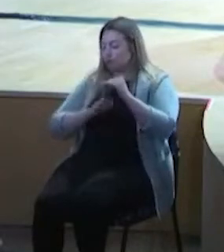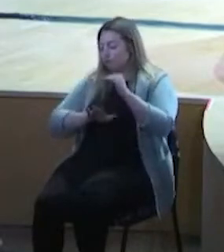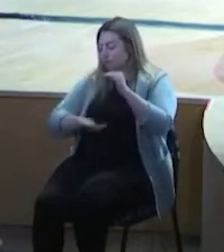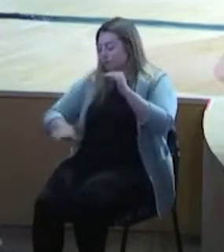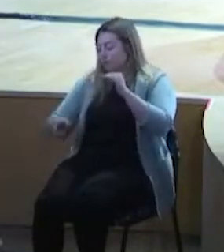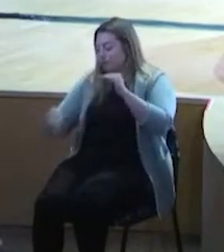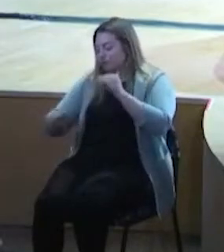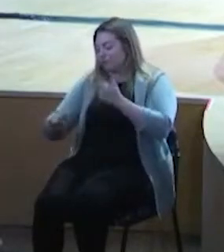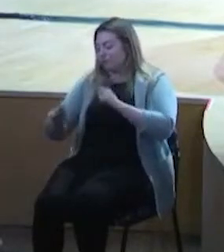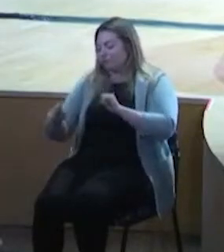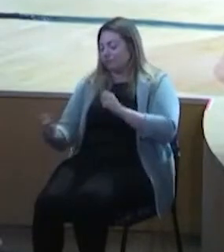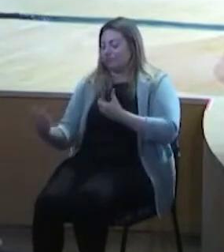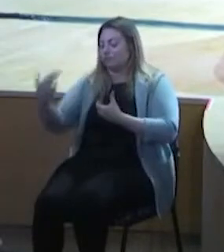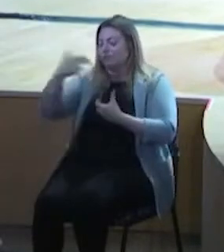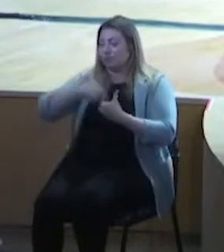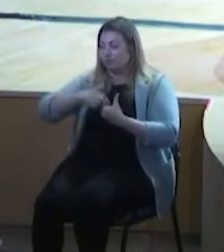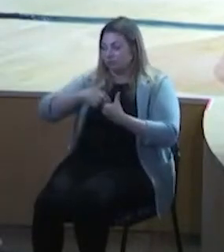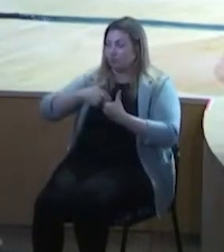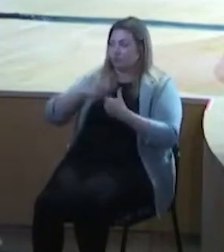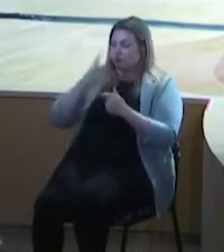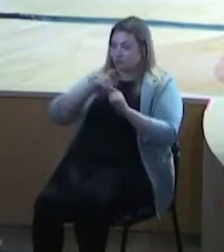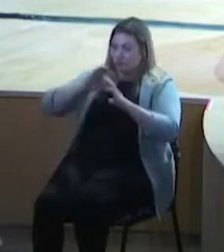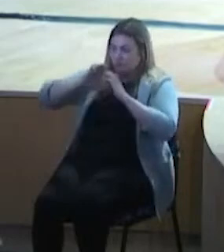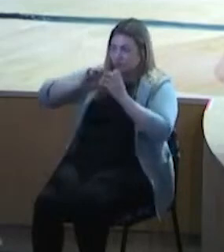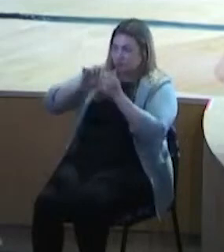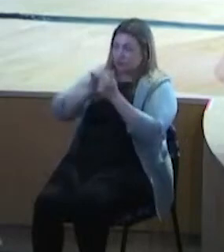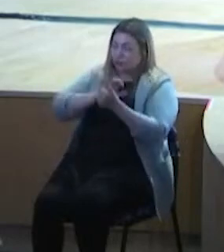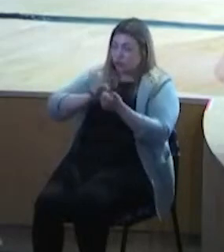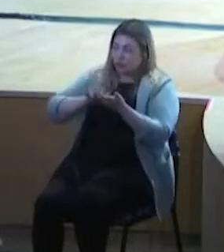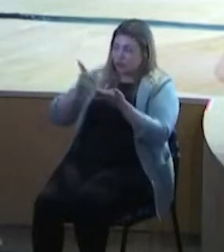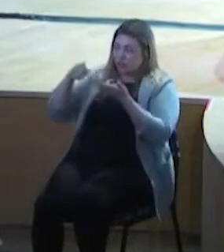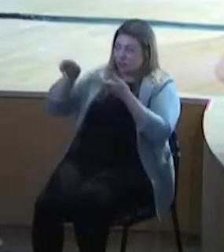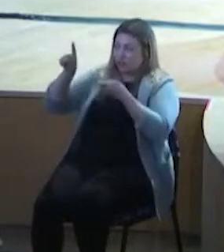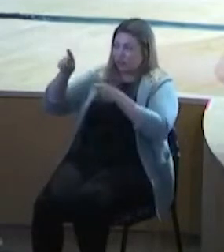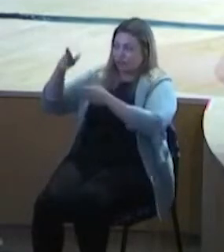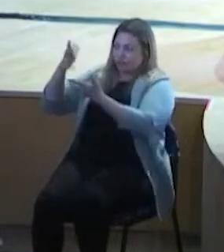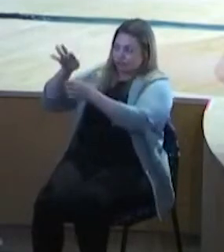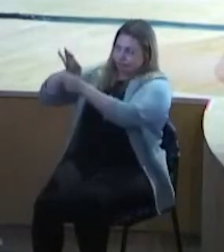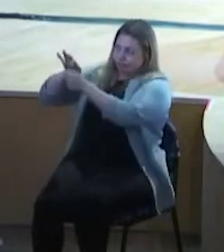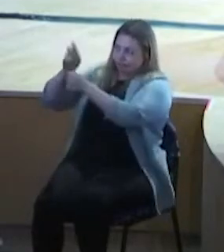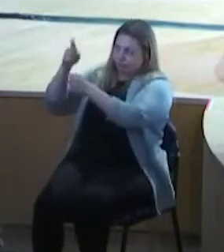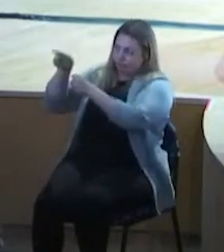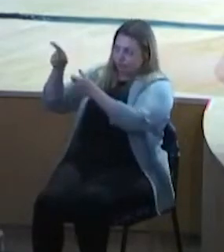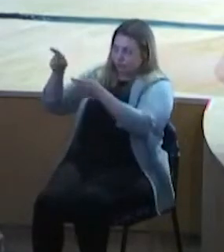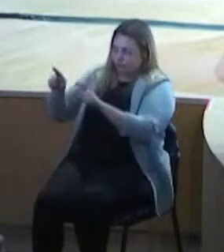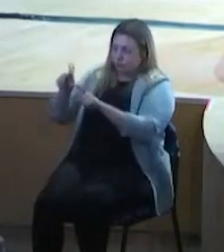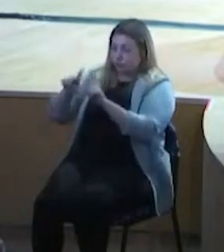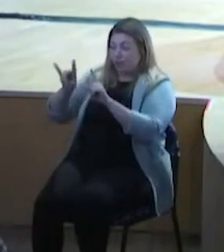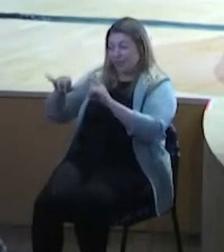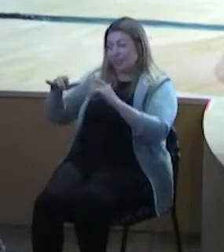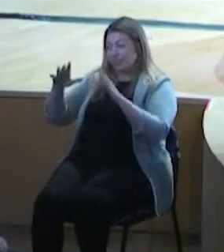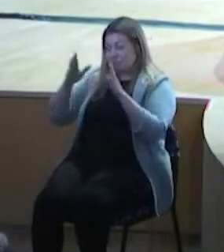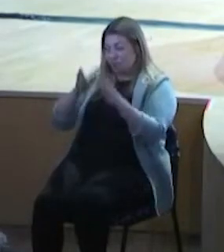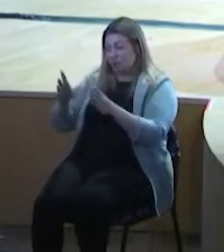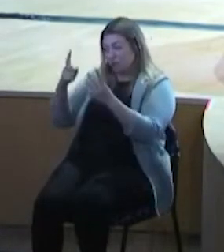the table with the Congress as those elected officials. Like that's, you know, the game plan for